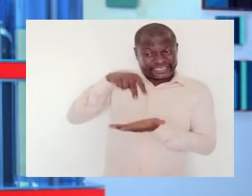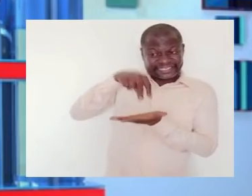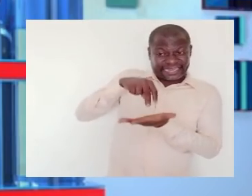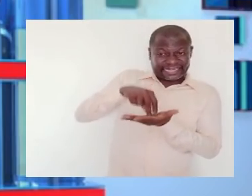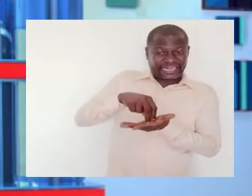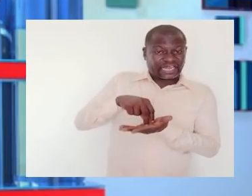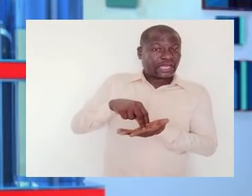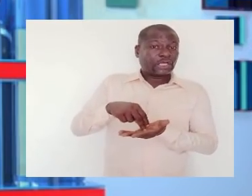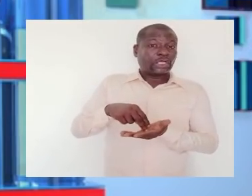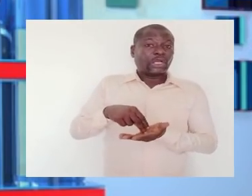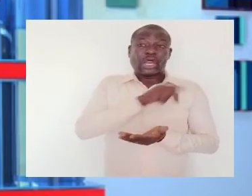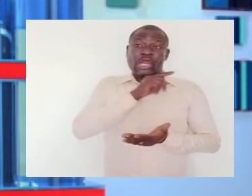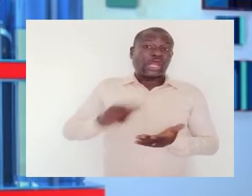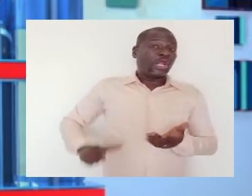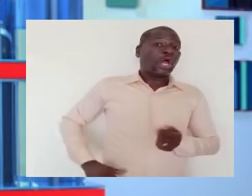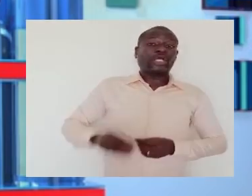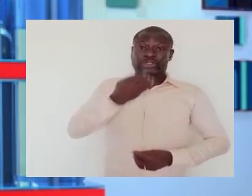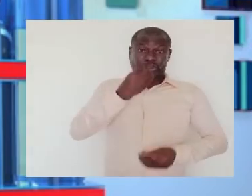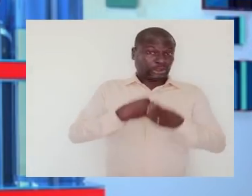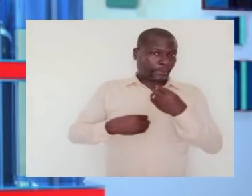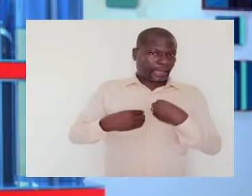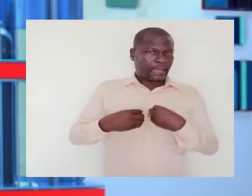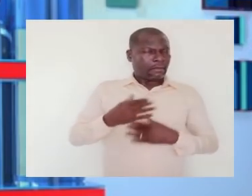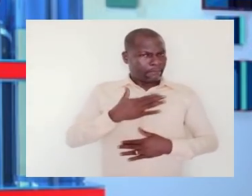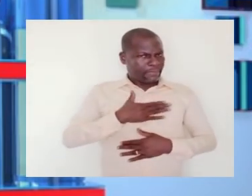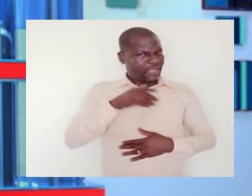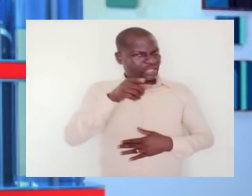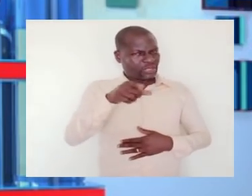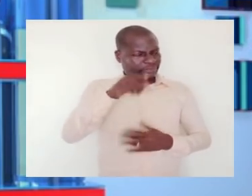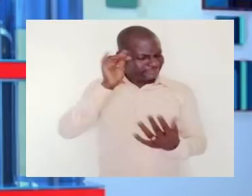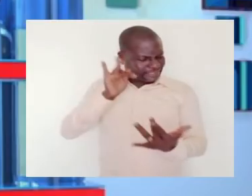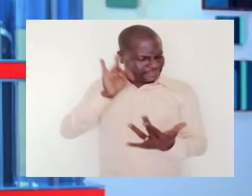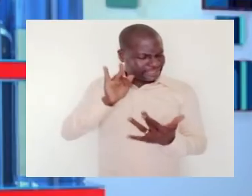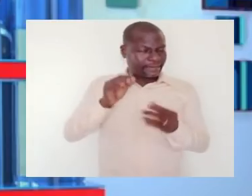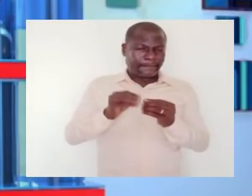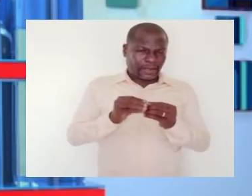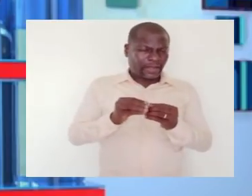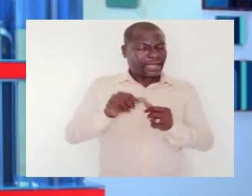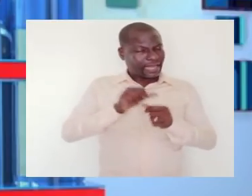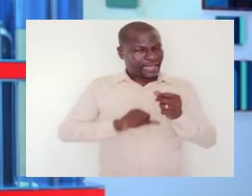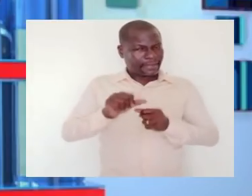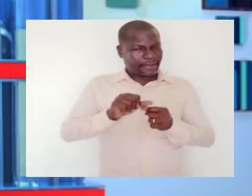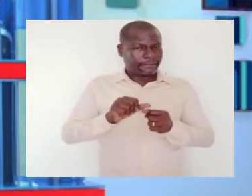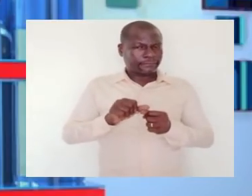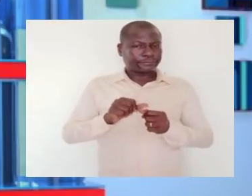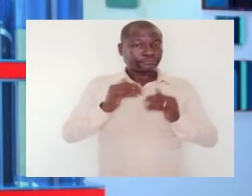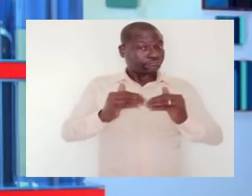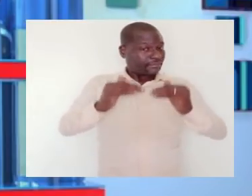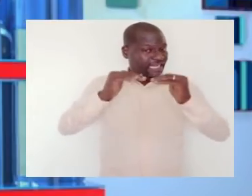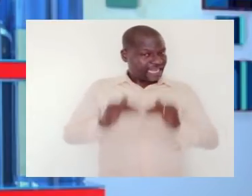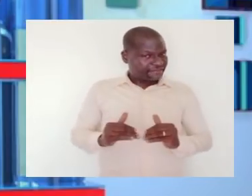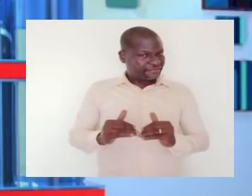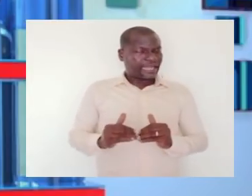ejina ho edema awurade edidi na meneo ekasai efa asa na eme ho kakra efri eno so